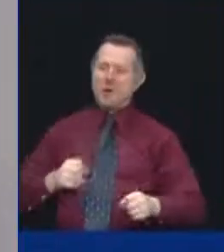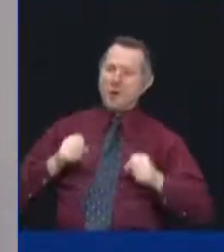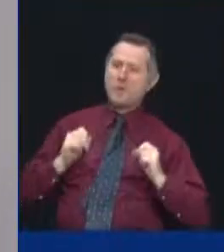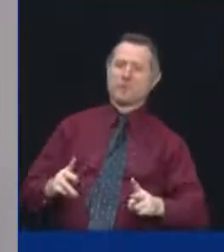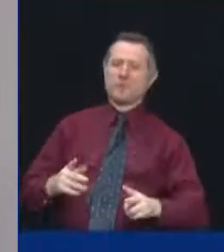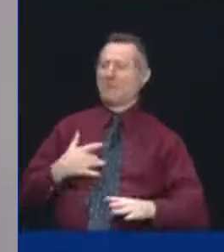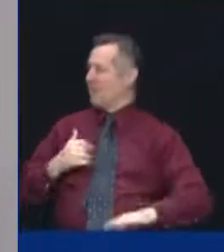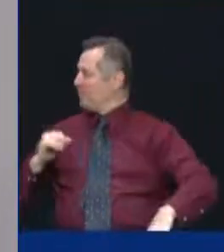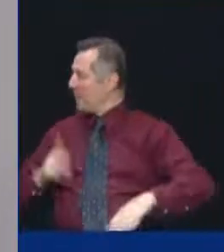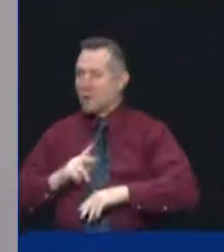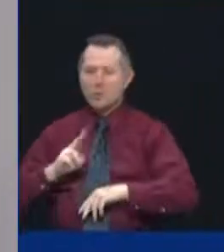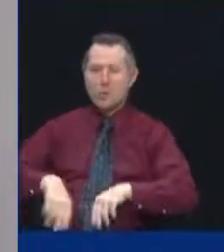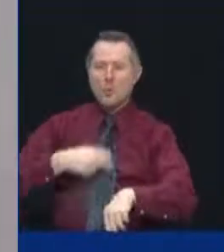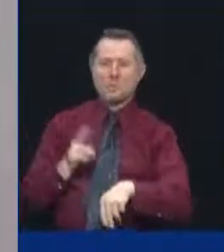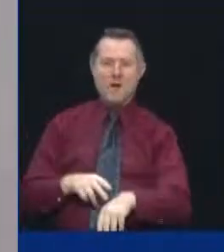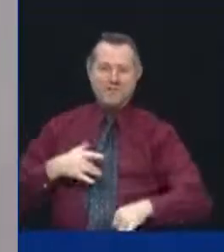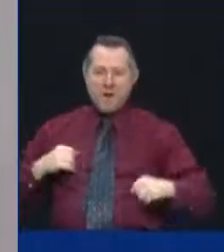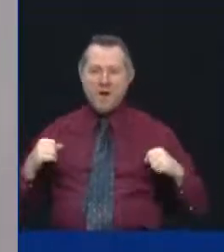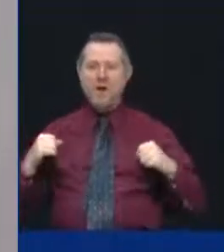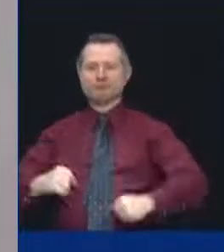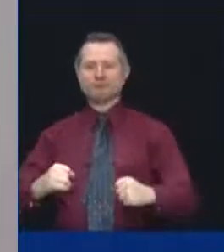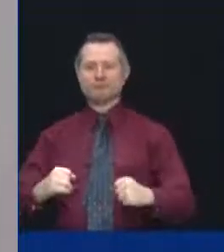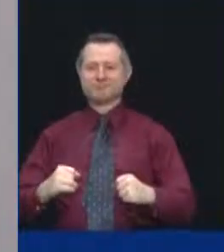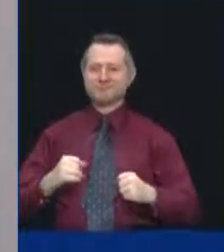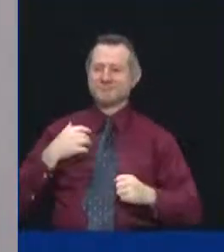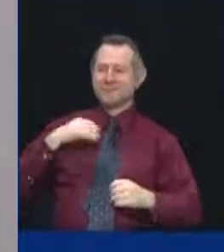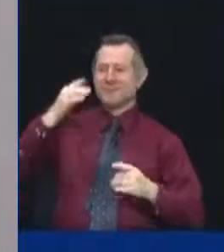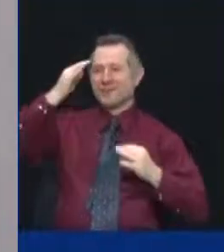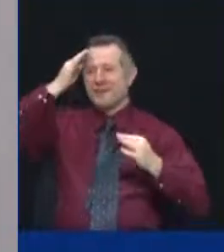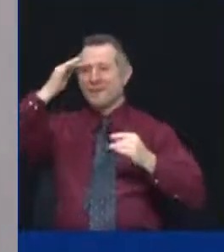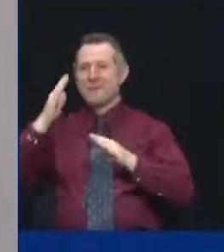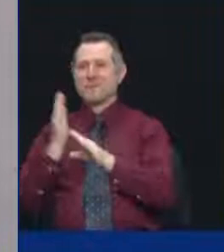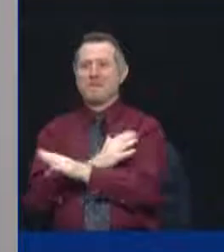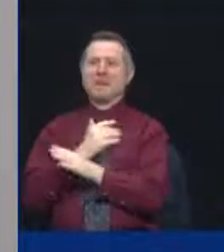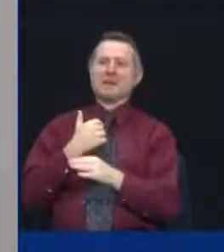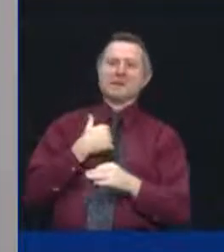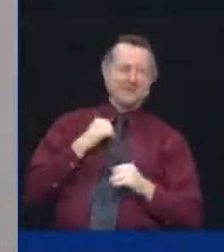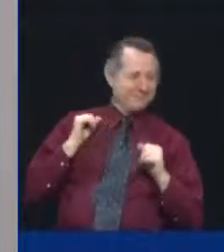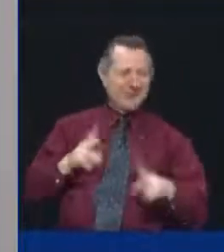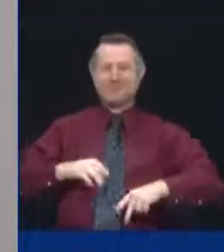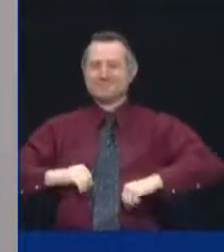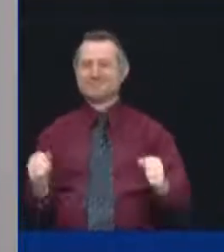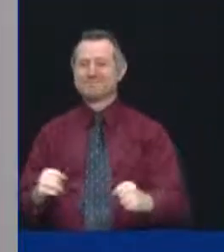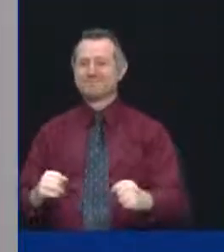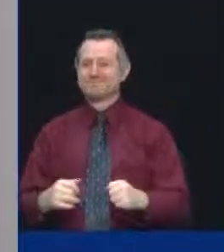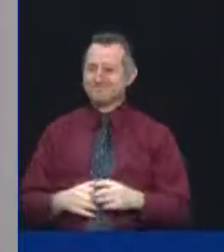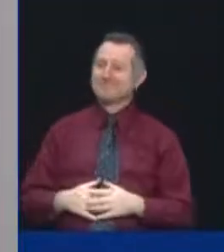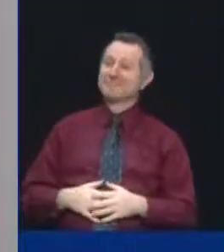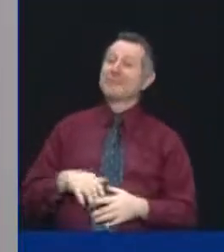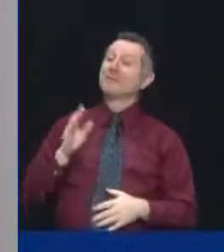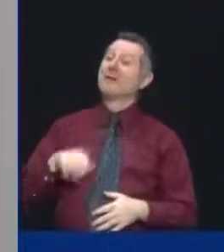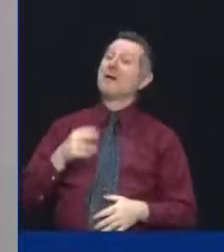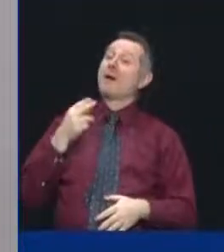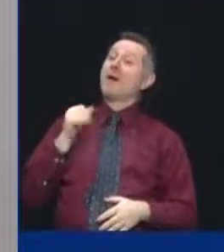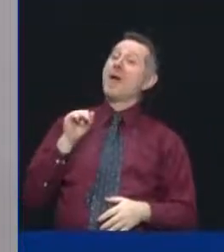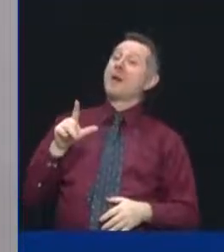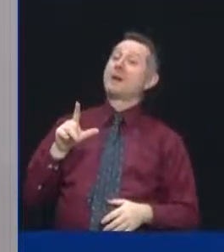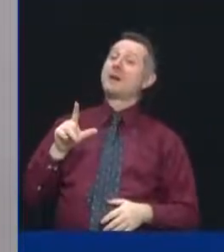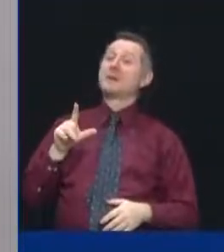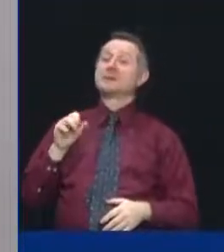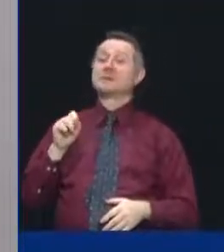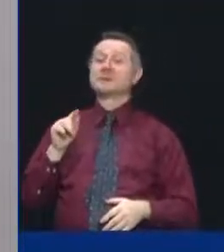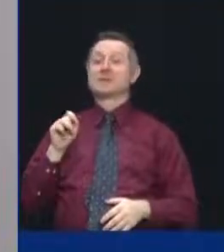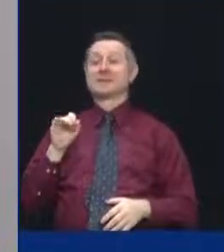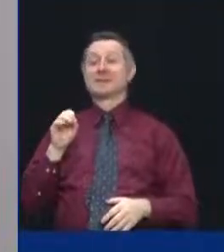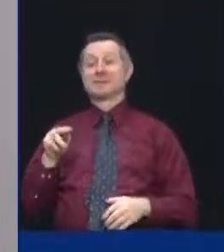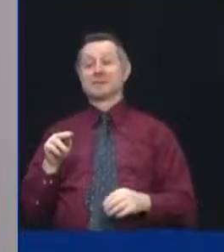things other than what they've been thinking about in the past. So on behalf of Al Steinbrenner, the whole Yankee organization, and